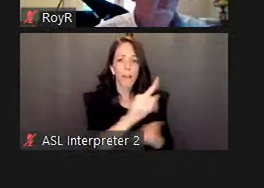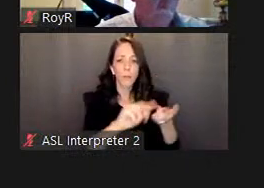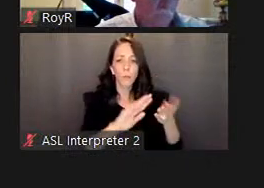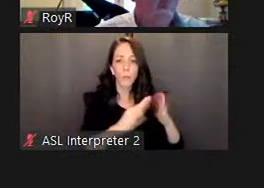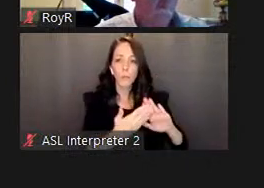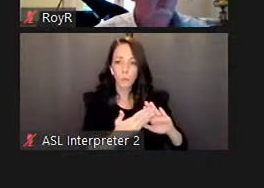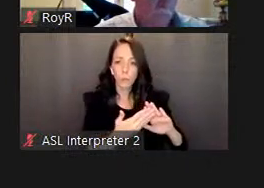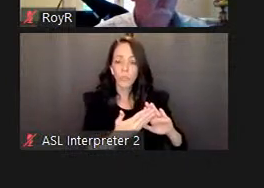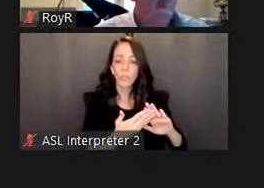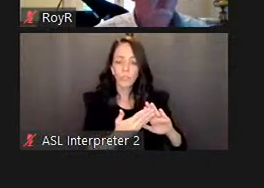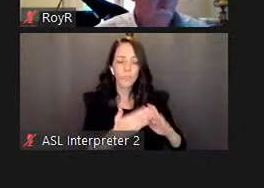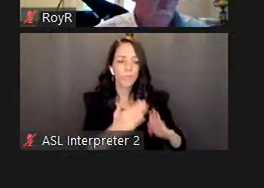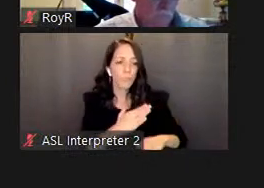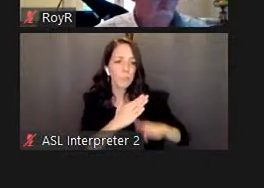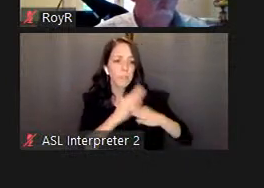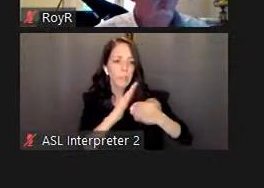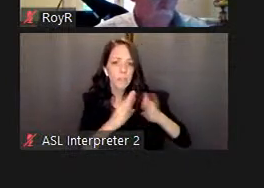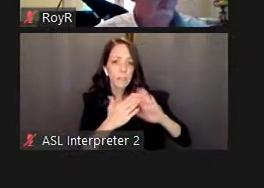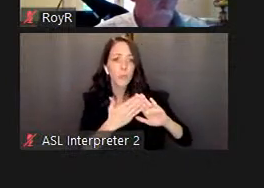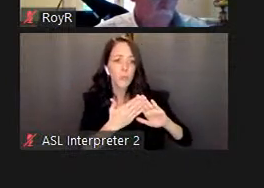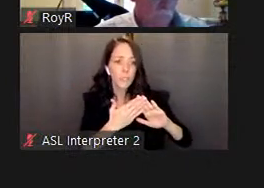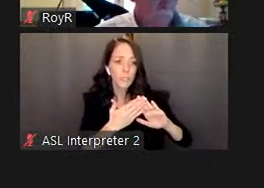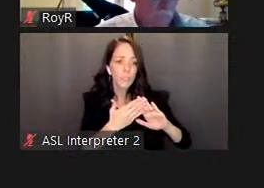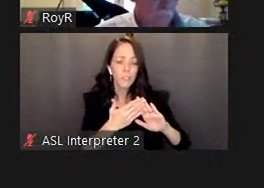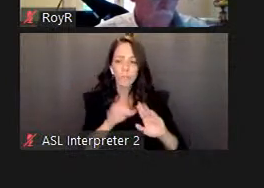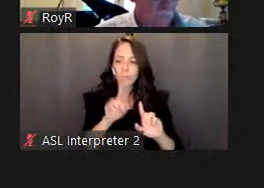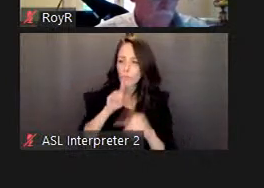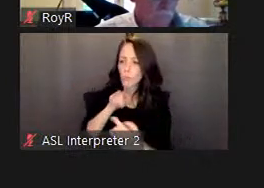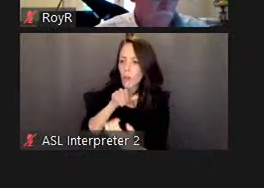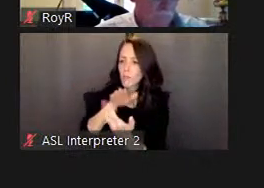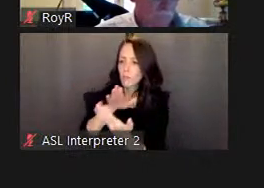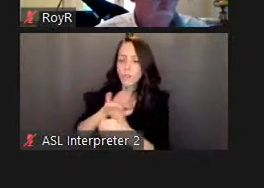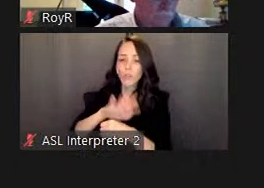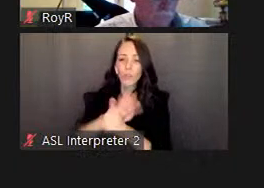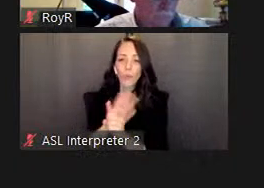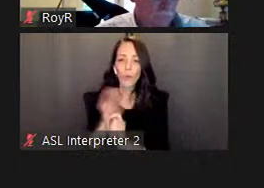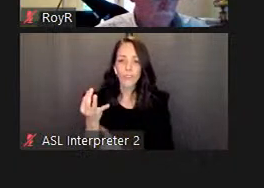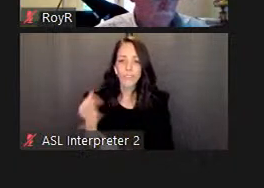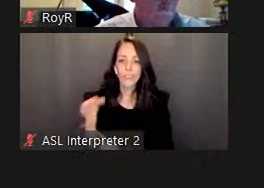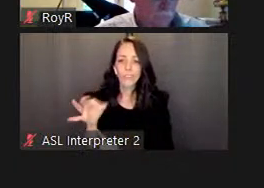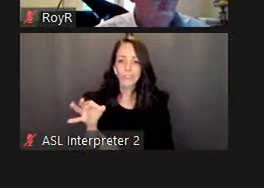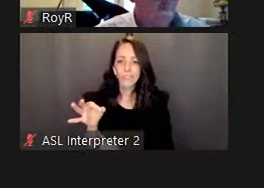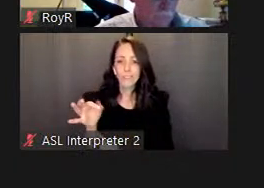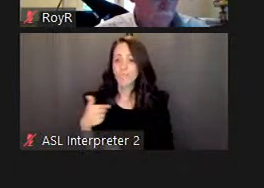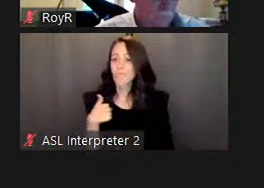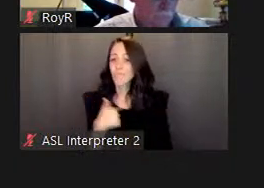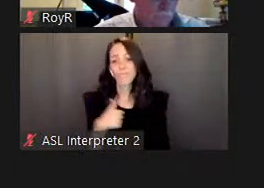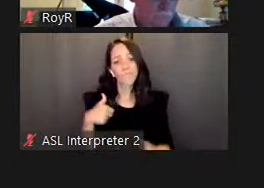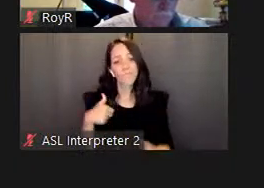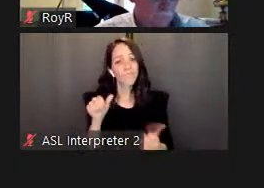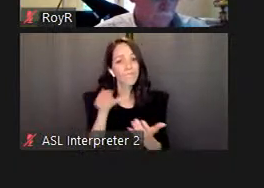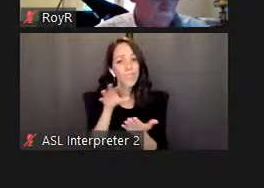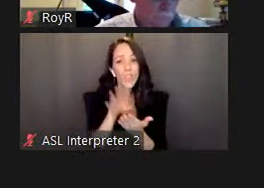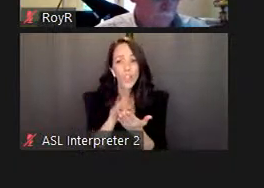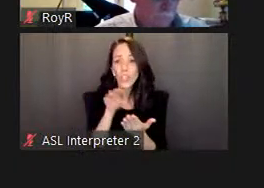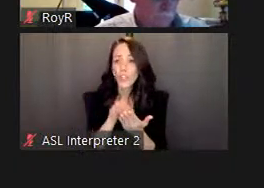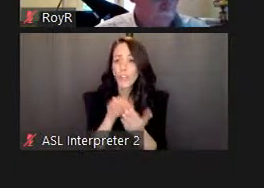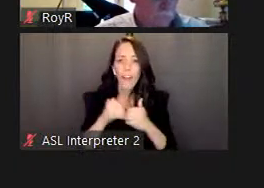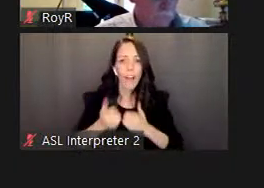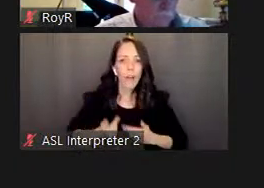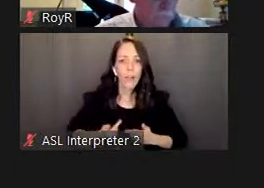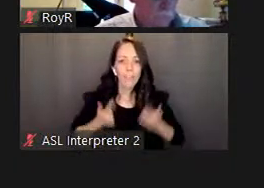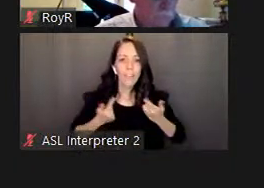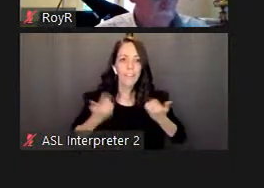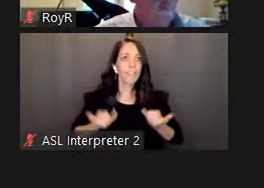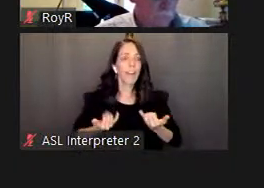our communities from and responding to COVID-19. We're still learning how to live amid COVID-19. And as